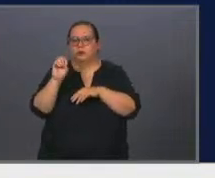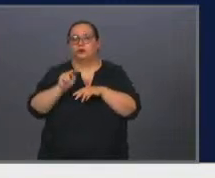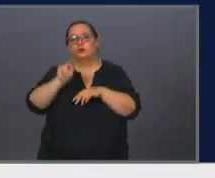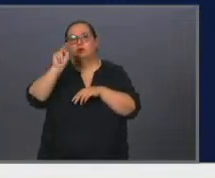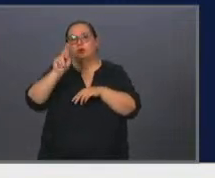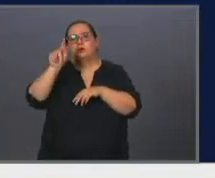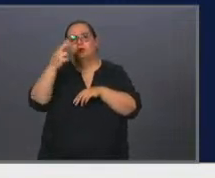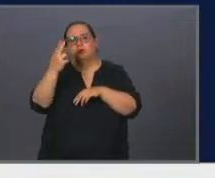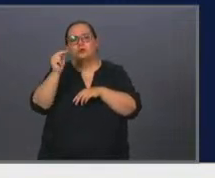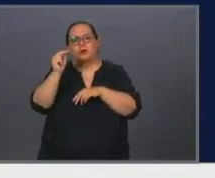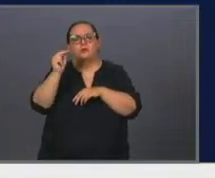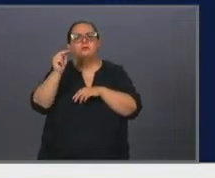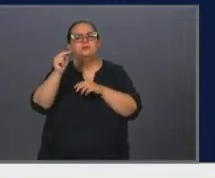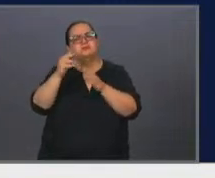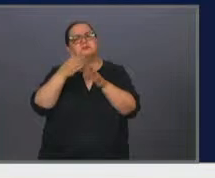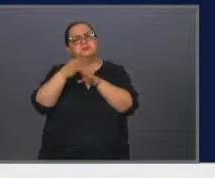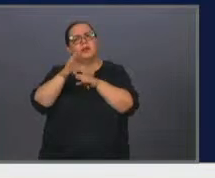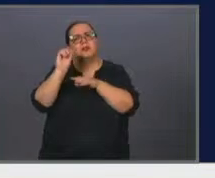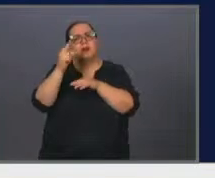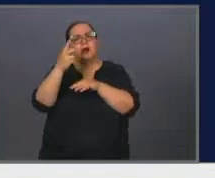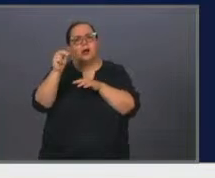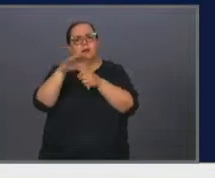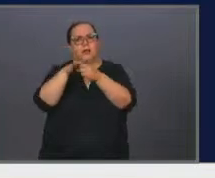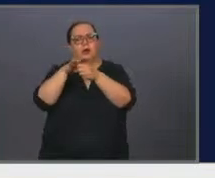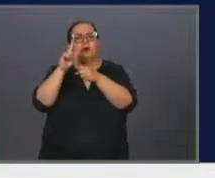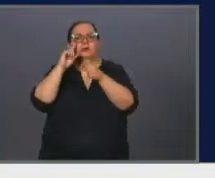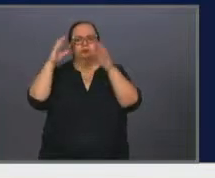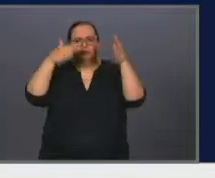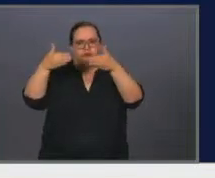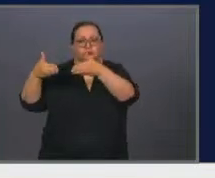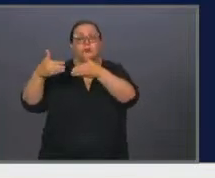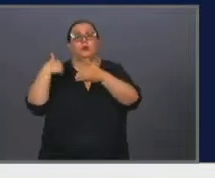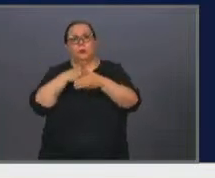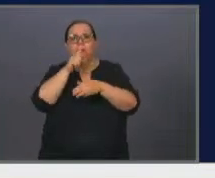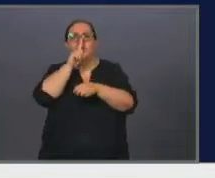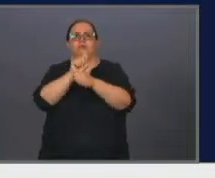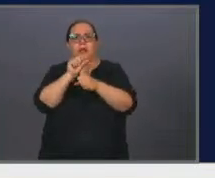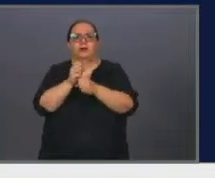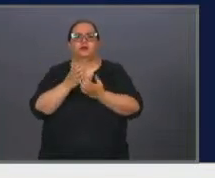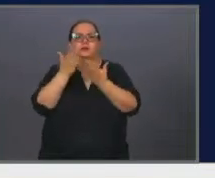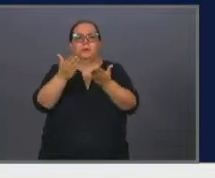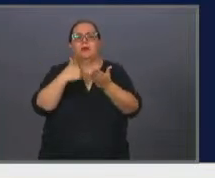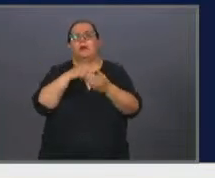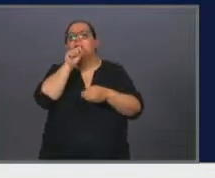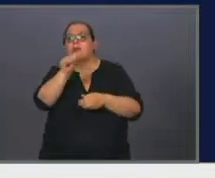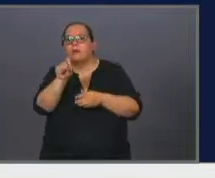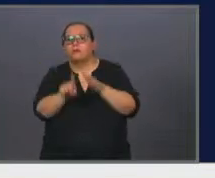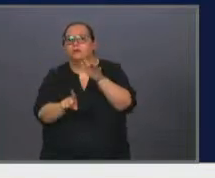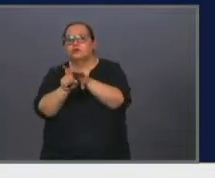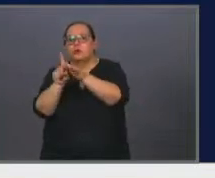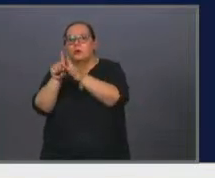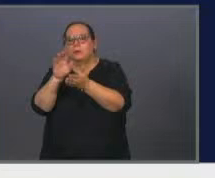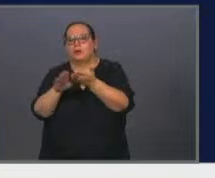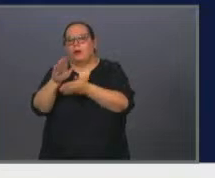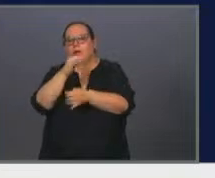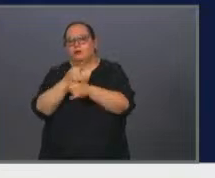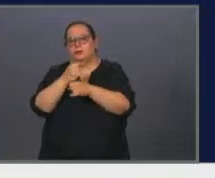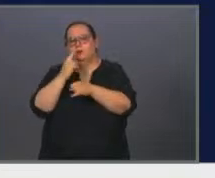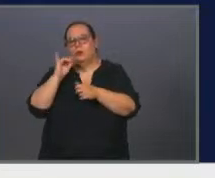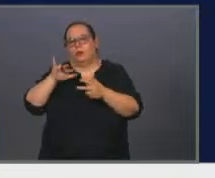in the Ogden area, to focus on this, and we've got actual recommendations, and I love showing up on college campuses to do that third piece.